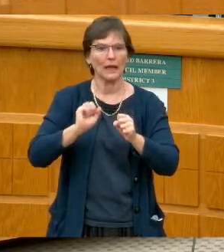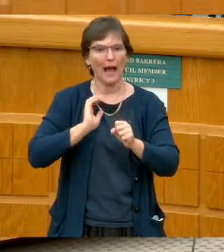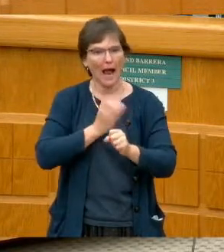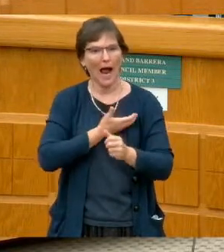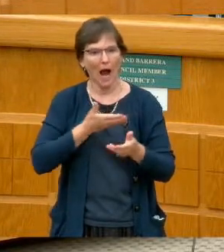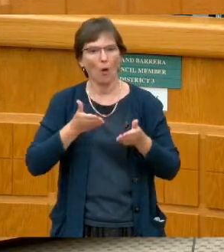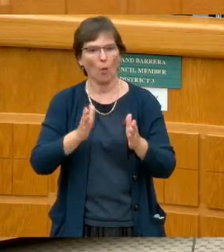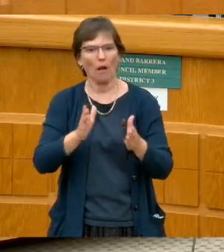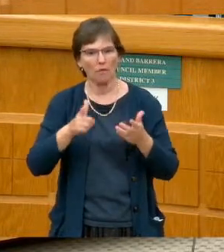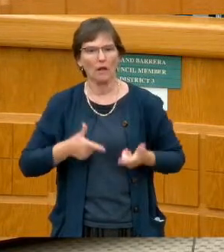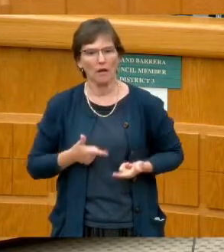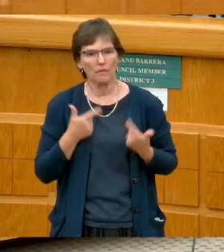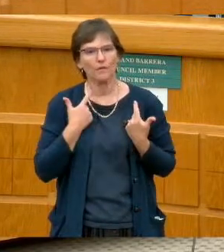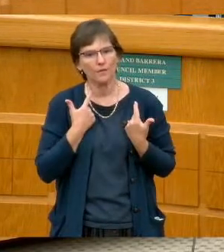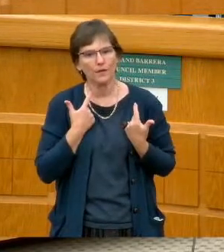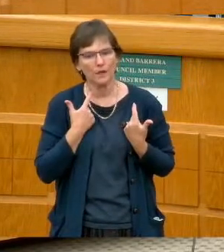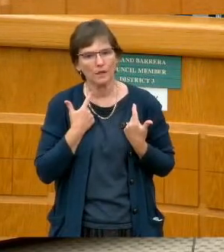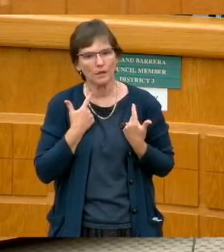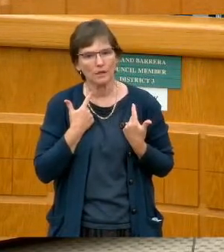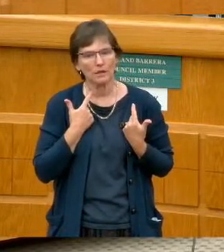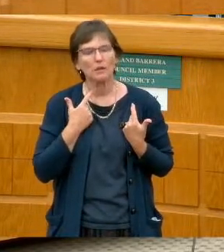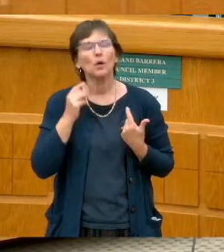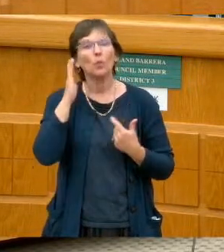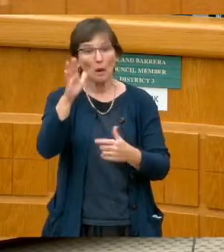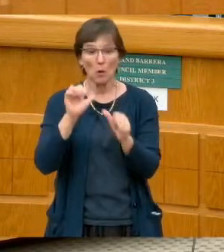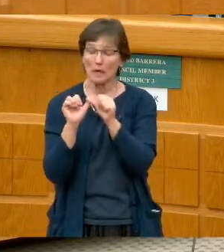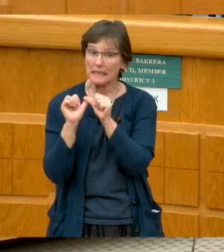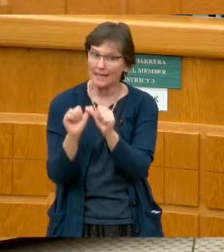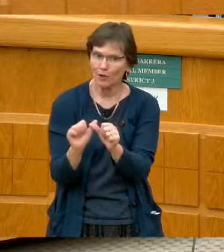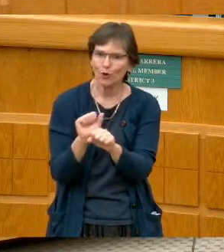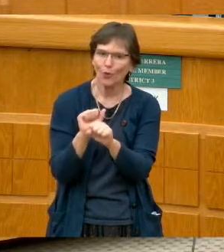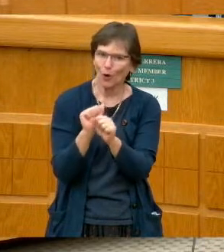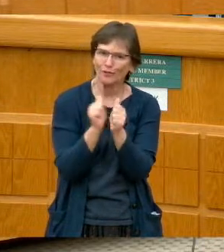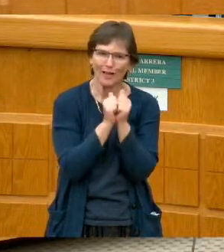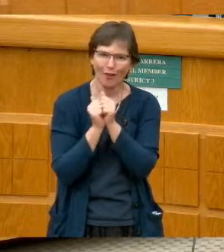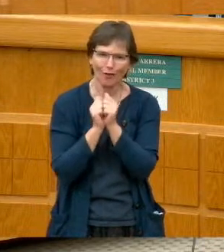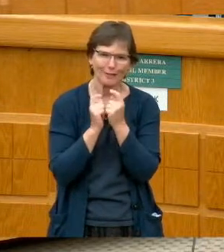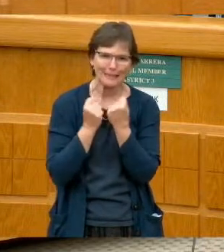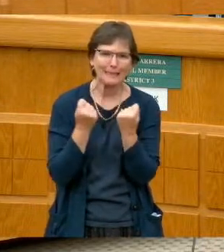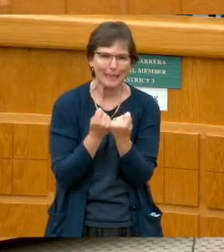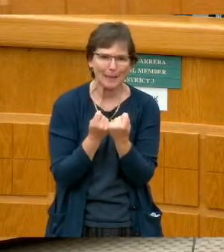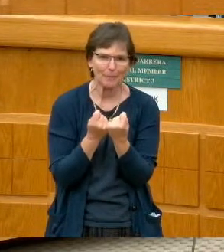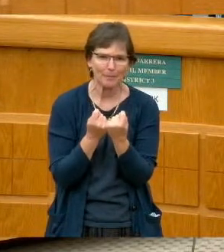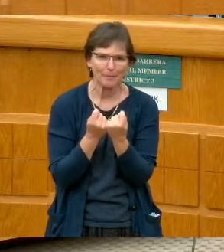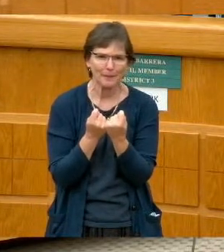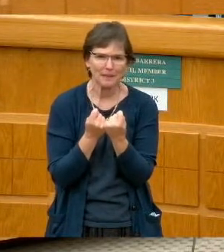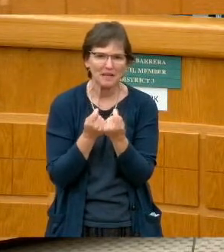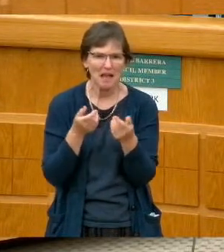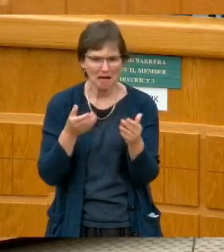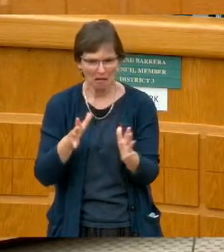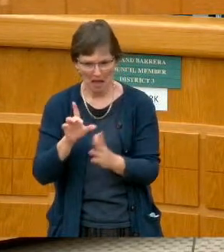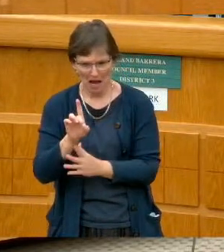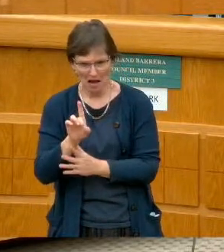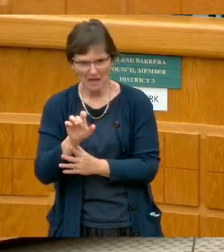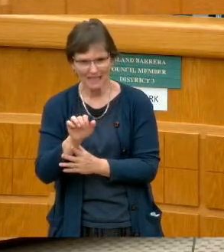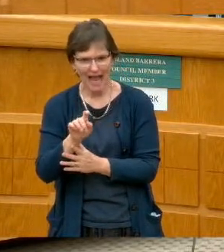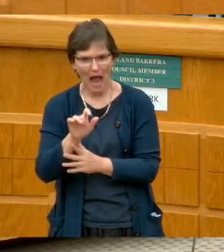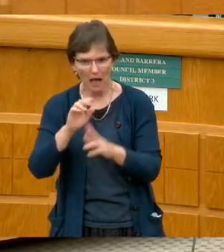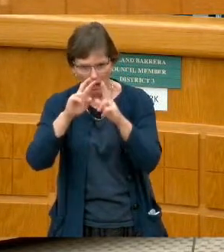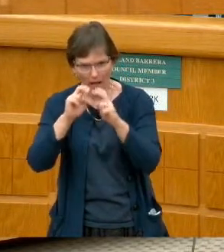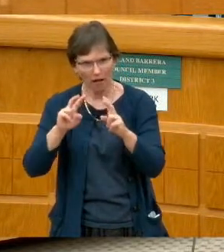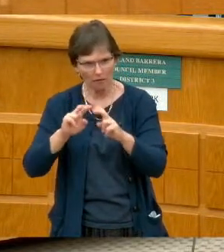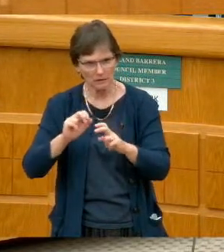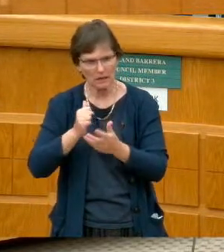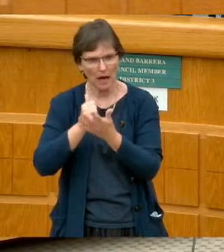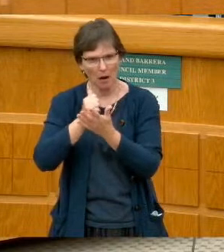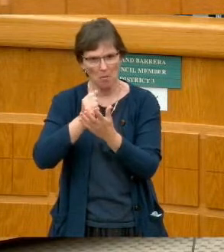And I want to take it back. So we're going to continue to work together as a team, and we're going to continue to let data, as I said,